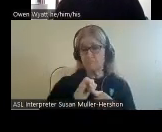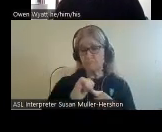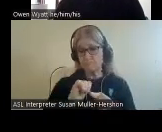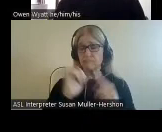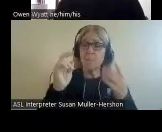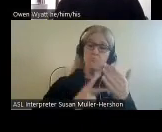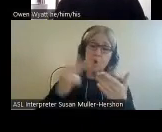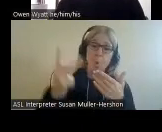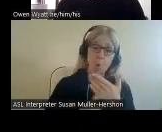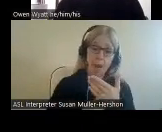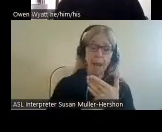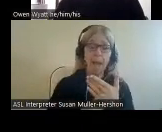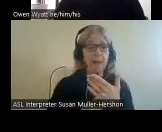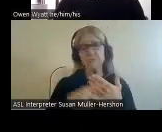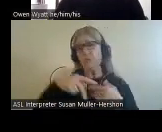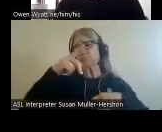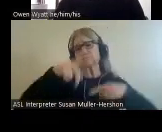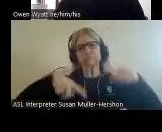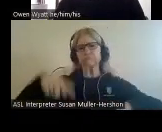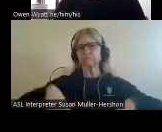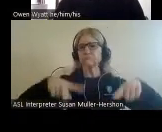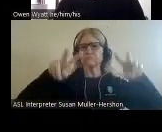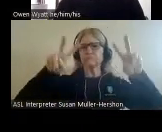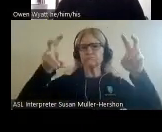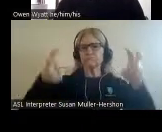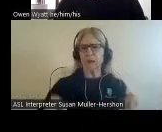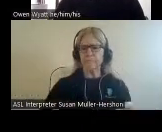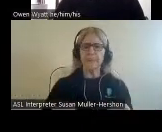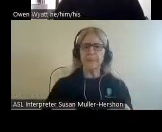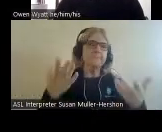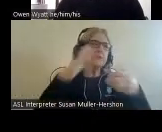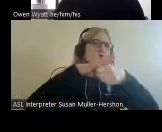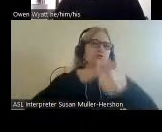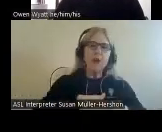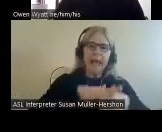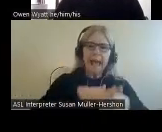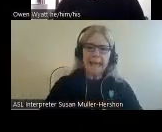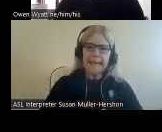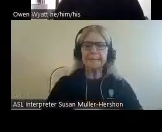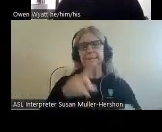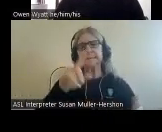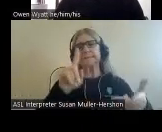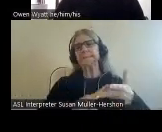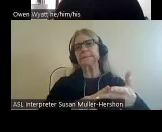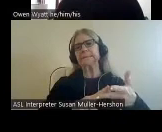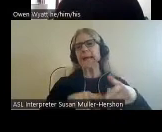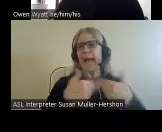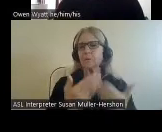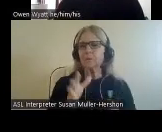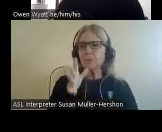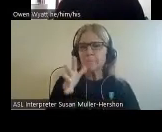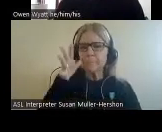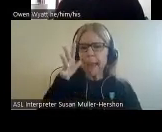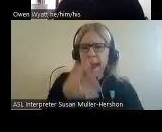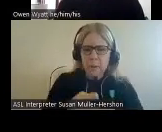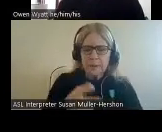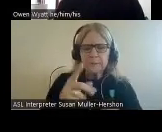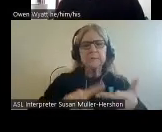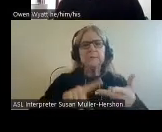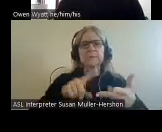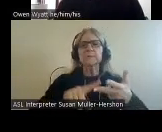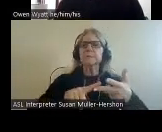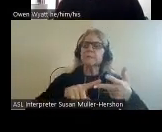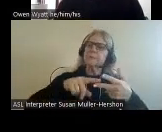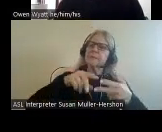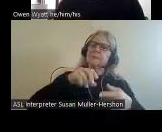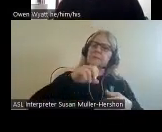programs for just a variety of topics such as stress resiliency, parenting, elder care,